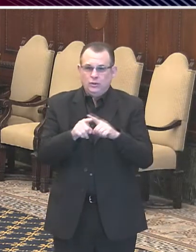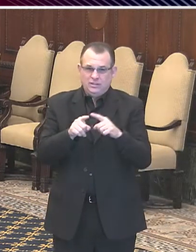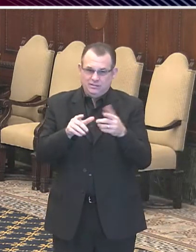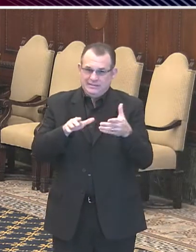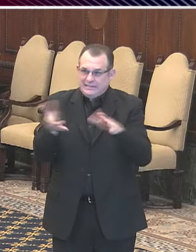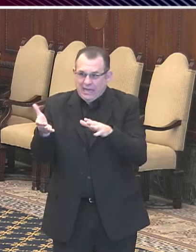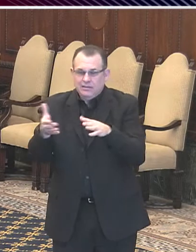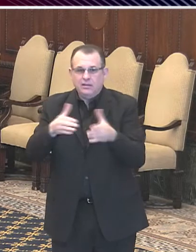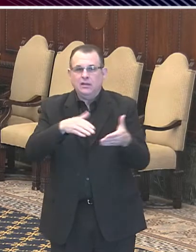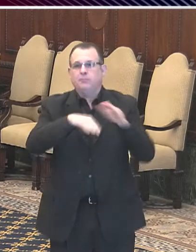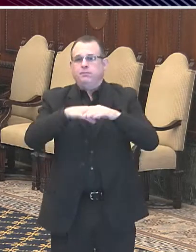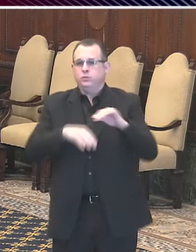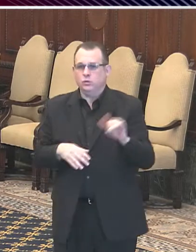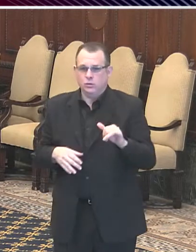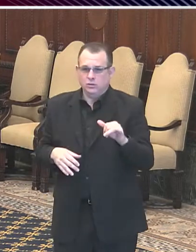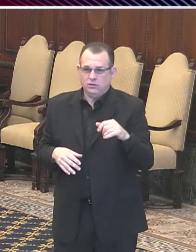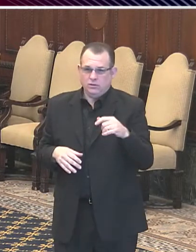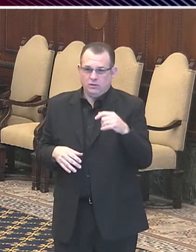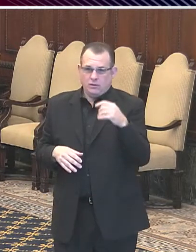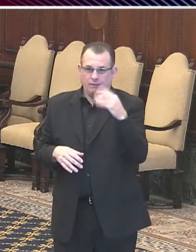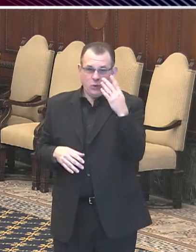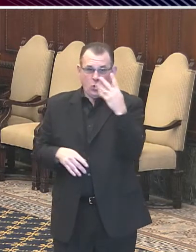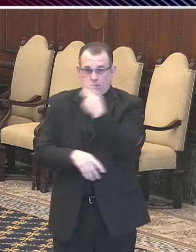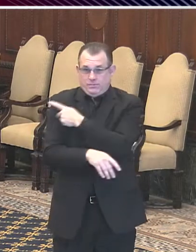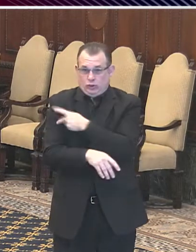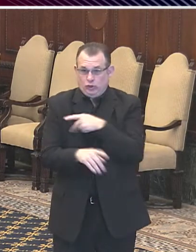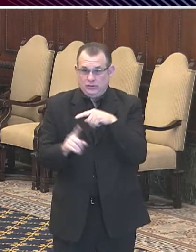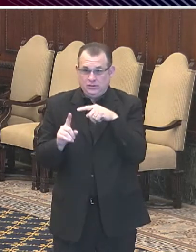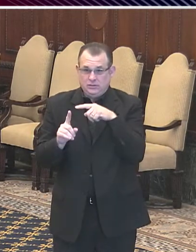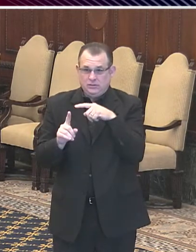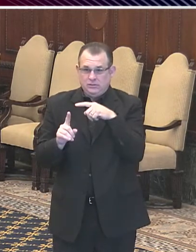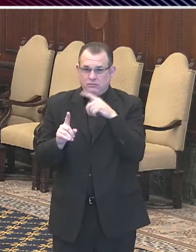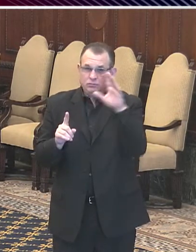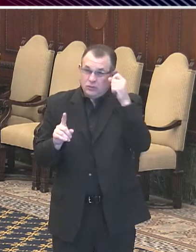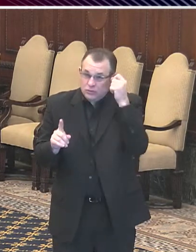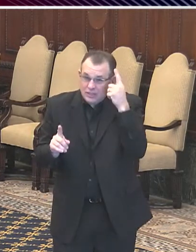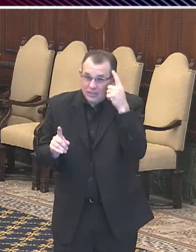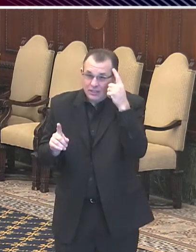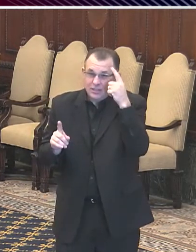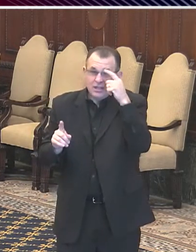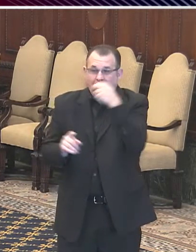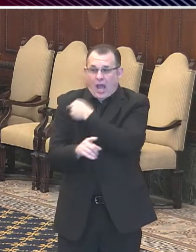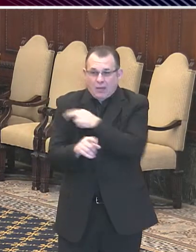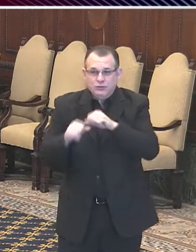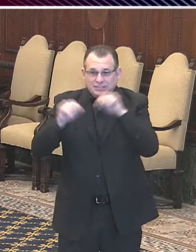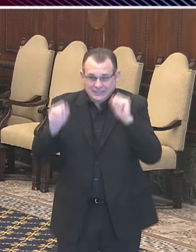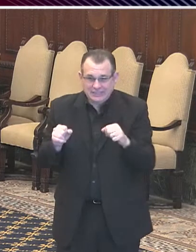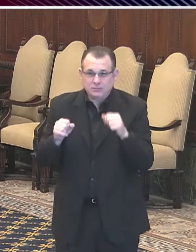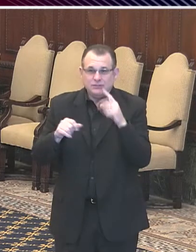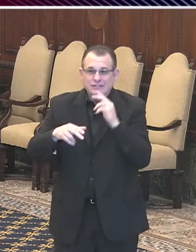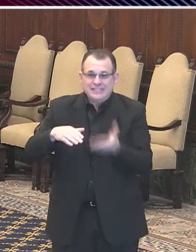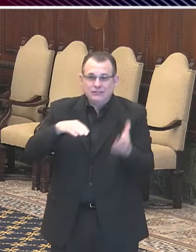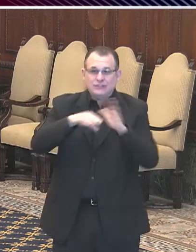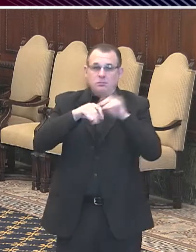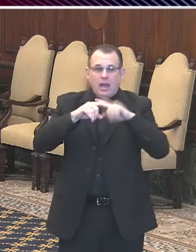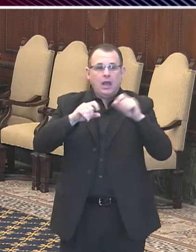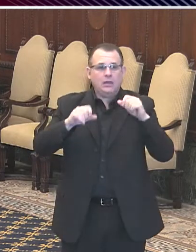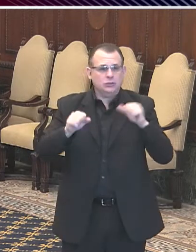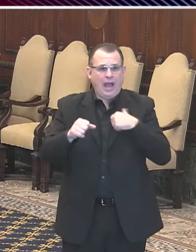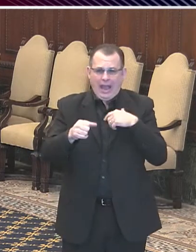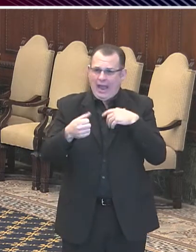who are hospitalized, our healthcare system is seeing the increase, but they're able to manage this. They're not under strain. Let me give you more